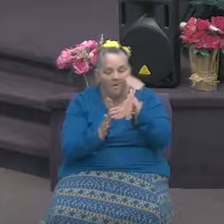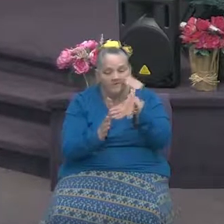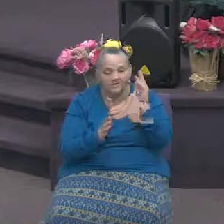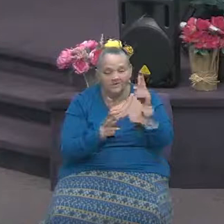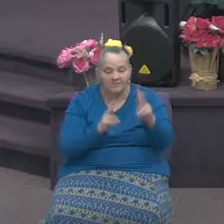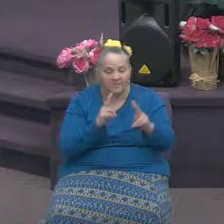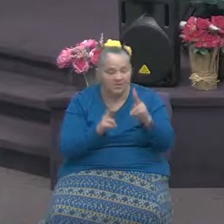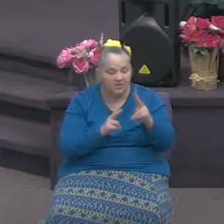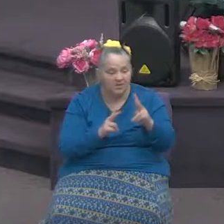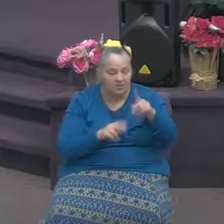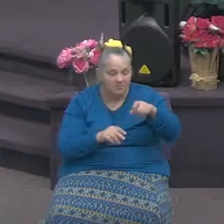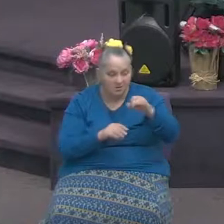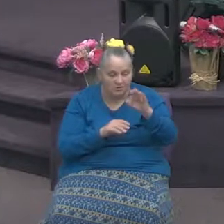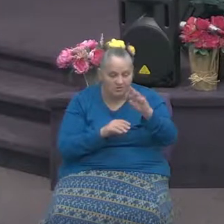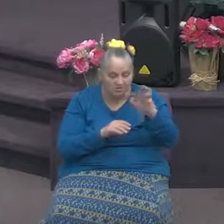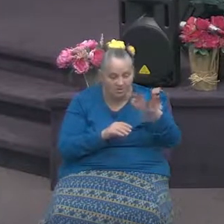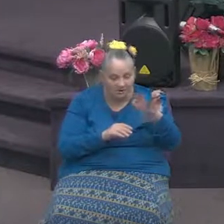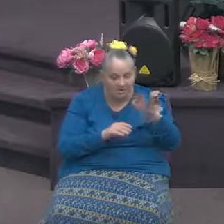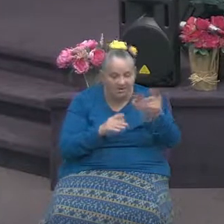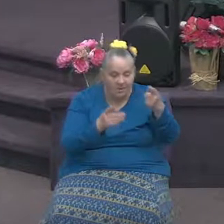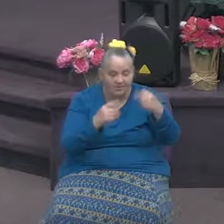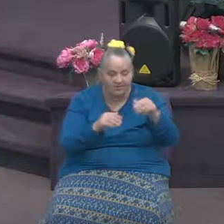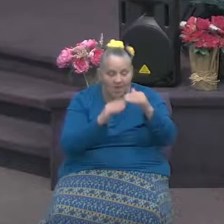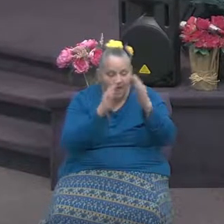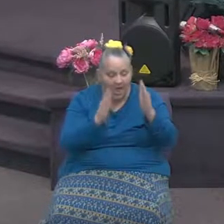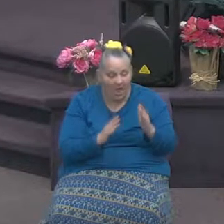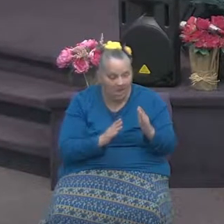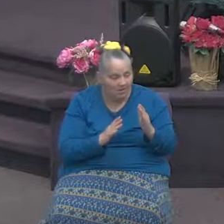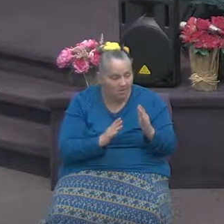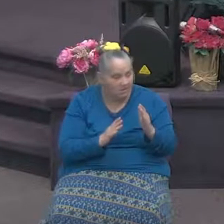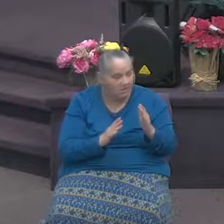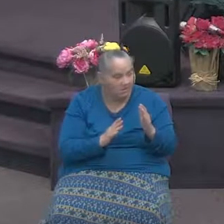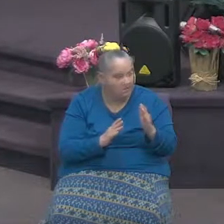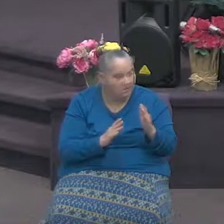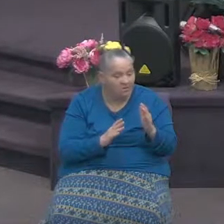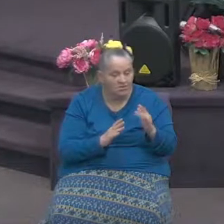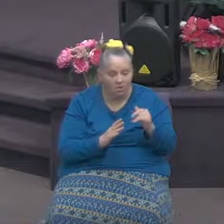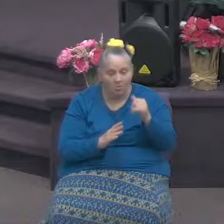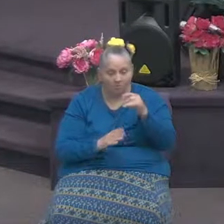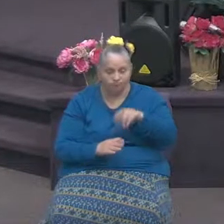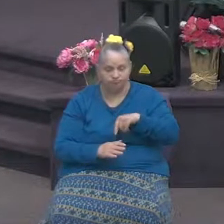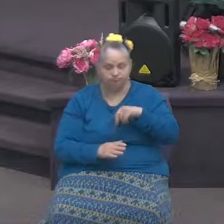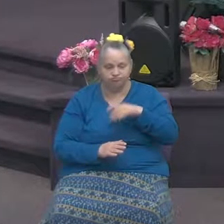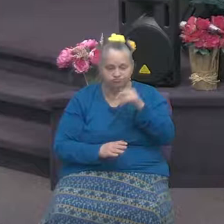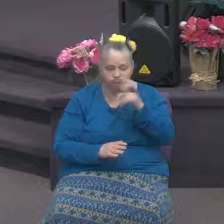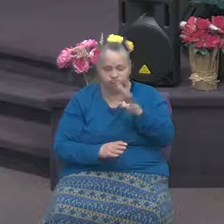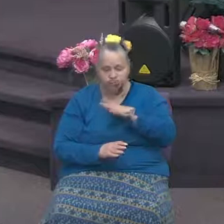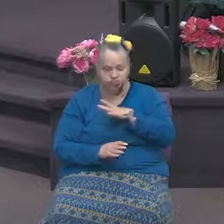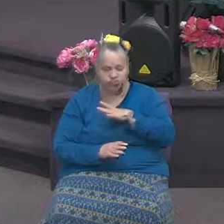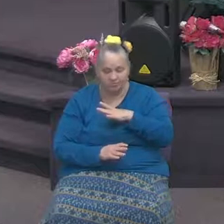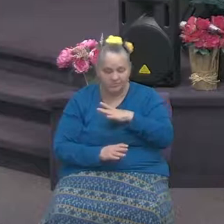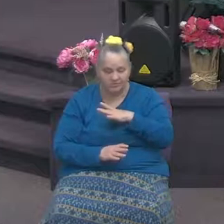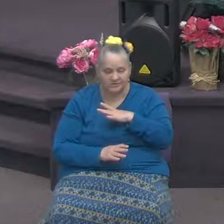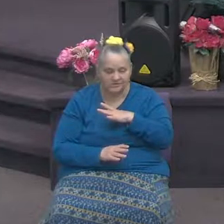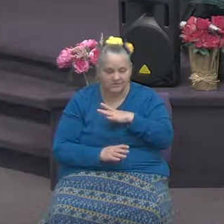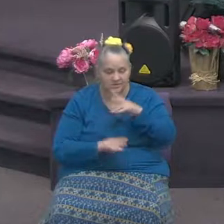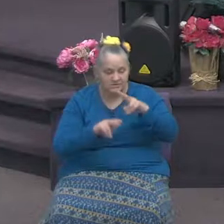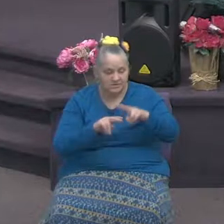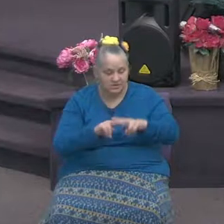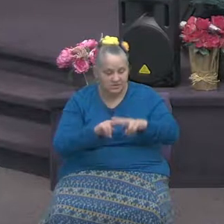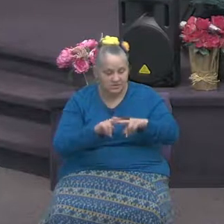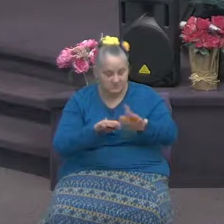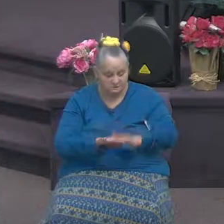visit, the principal came over to my house. This is a distinguished woman. She sat down on our floor